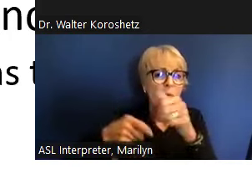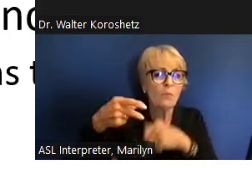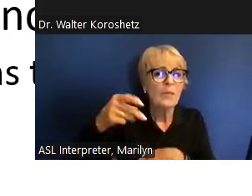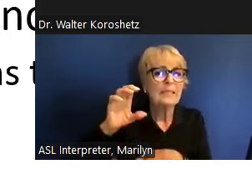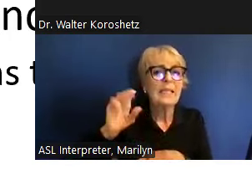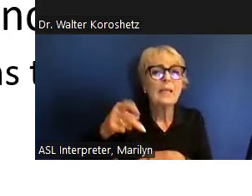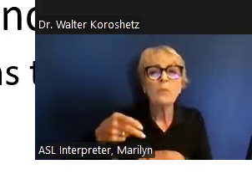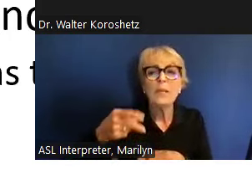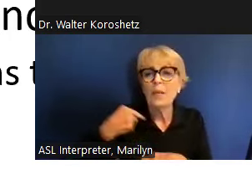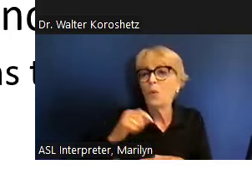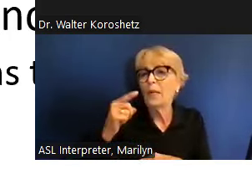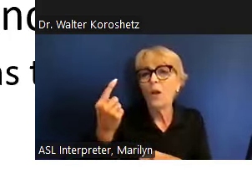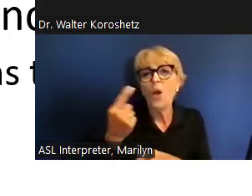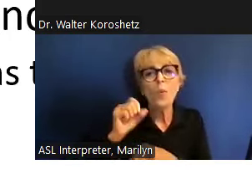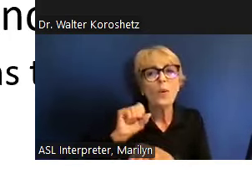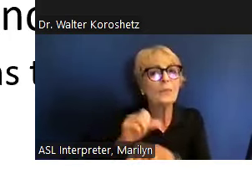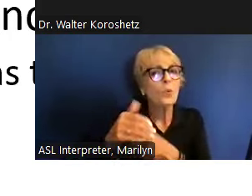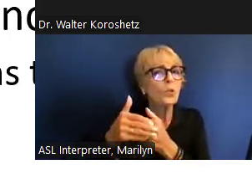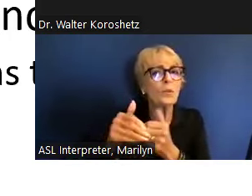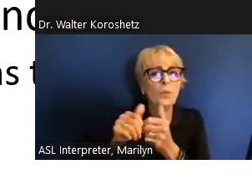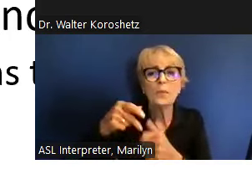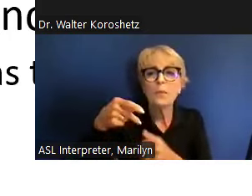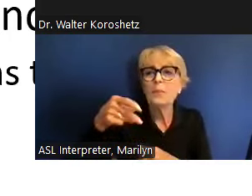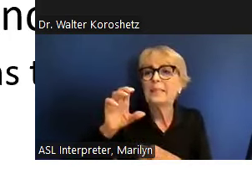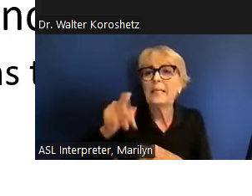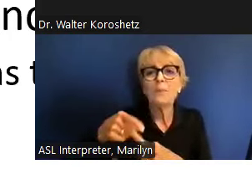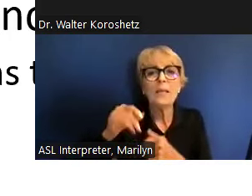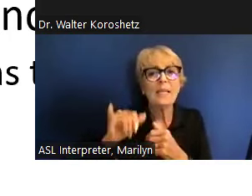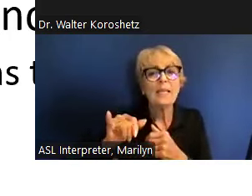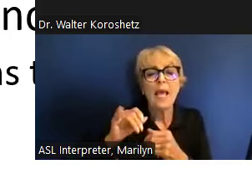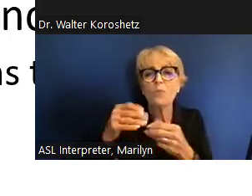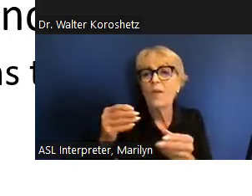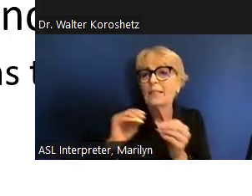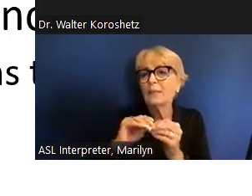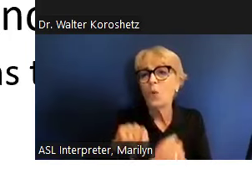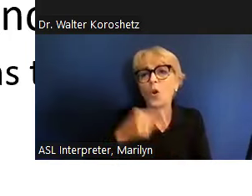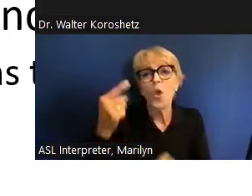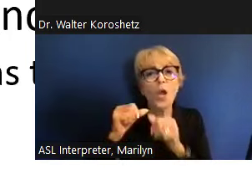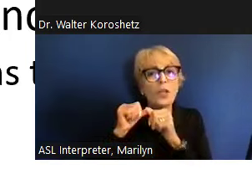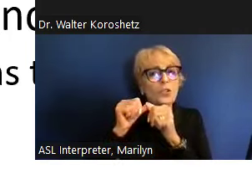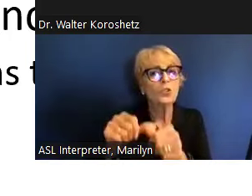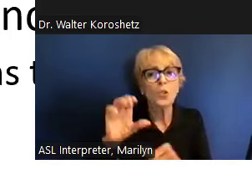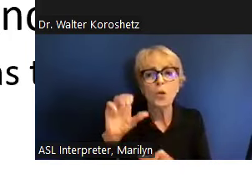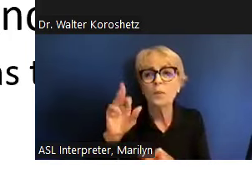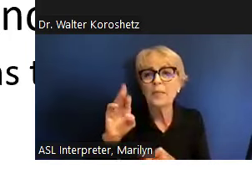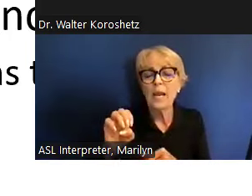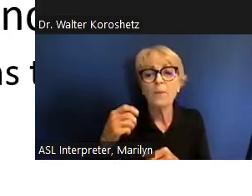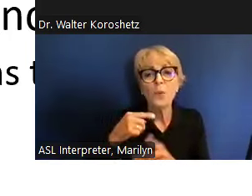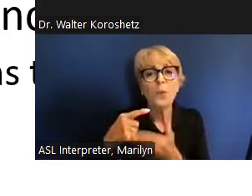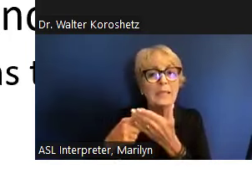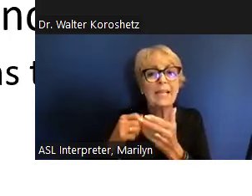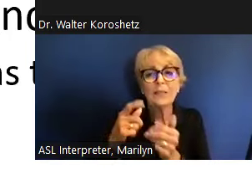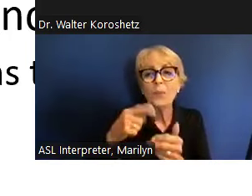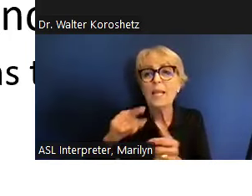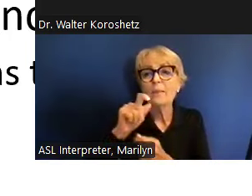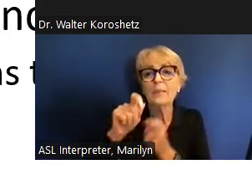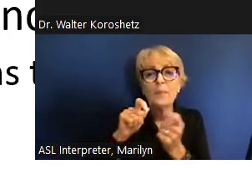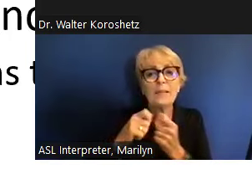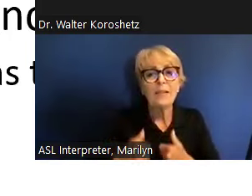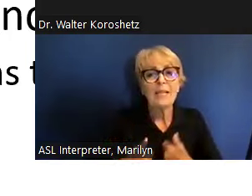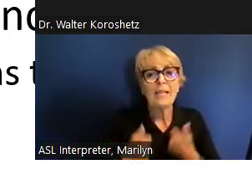always working closely with their PCP who provides them with more long-term care. We discuss with them specific lifestyle and